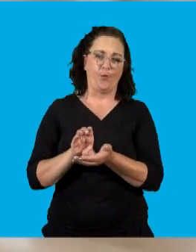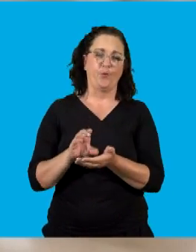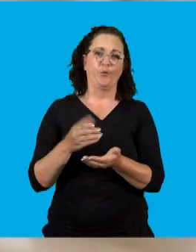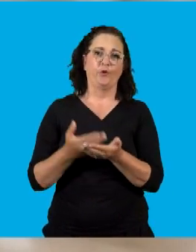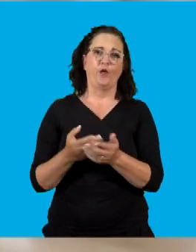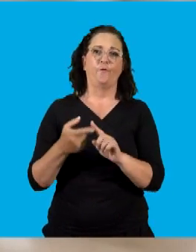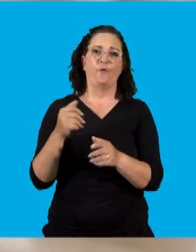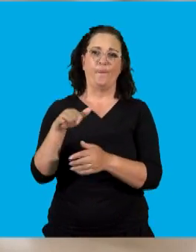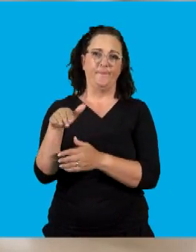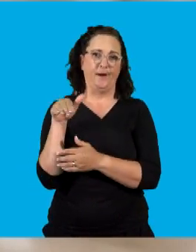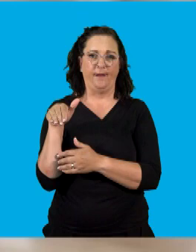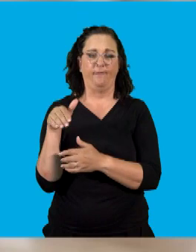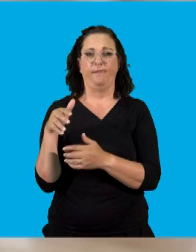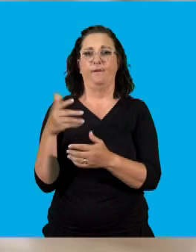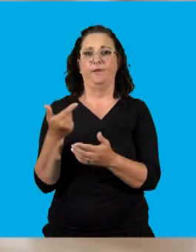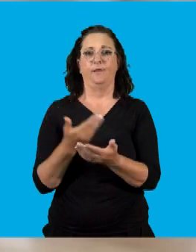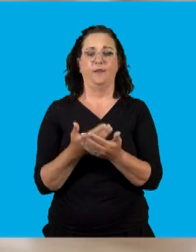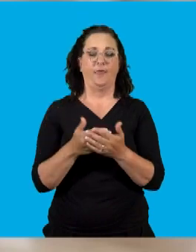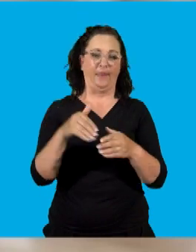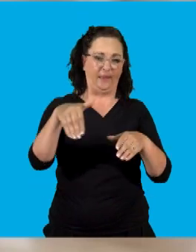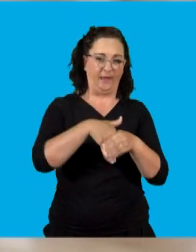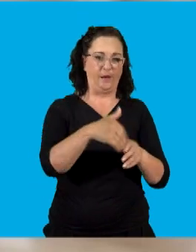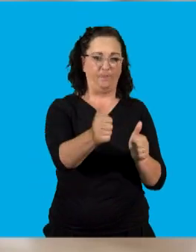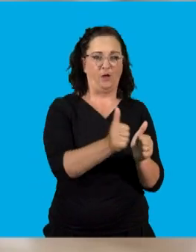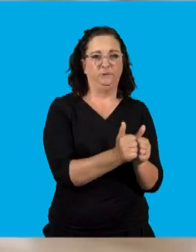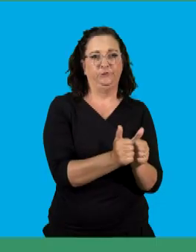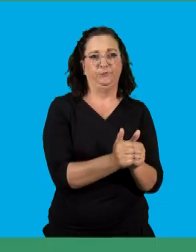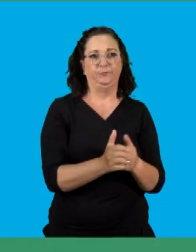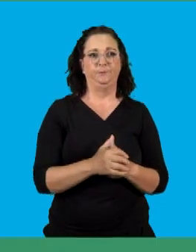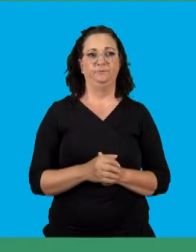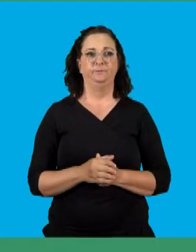financial institutions in order to bring in to the partnership.